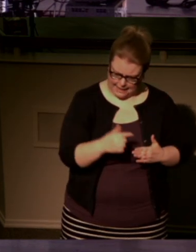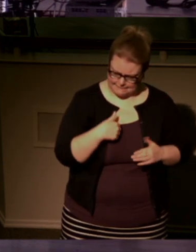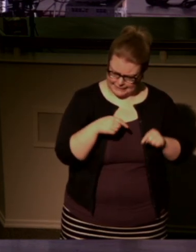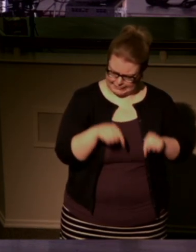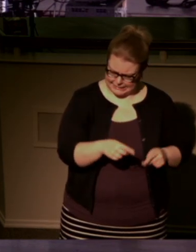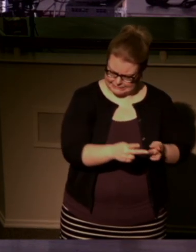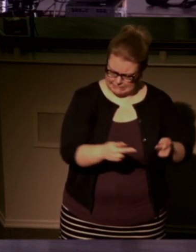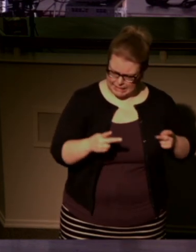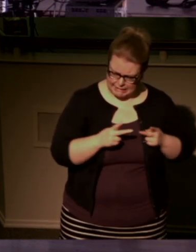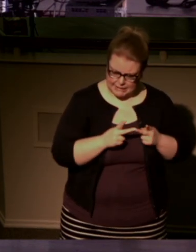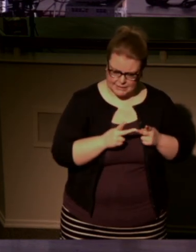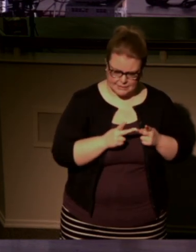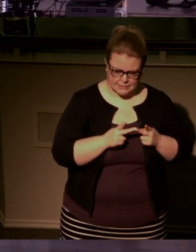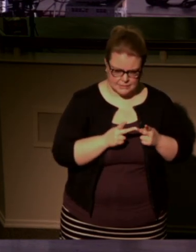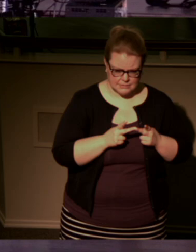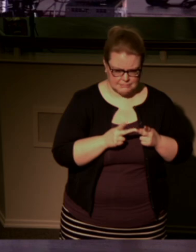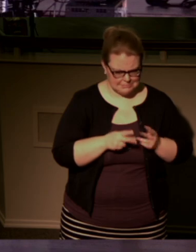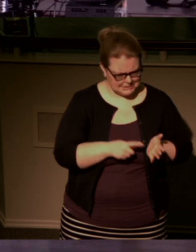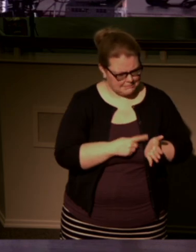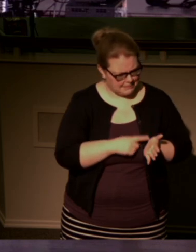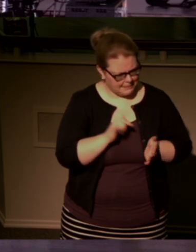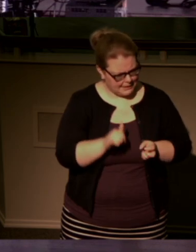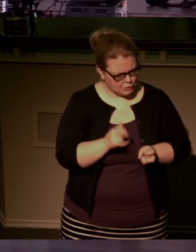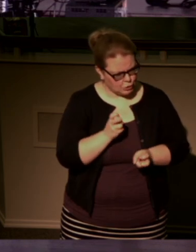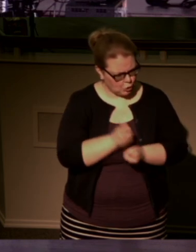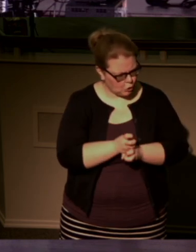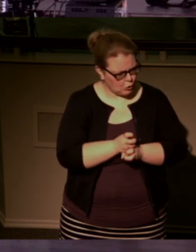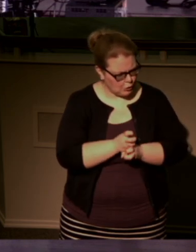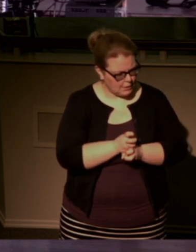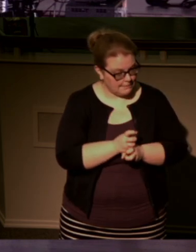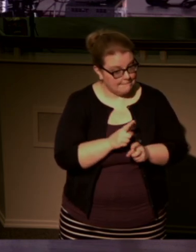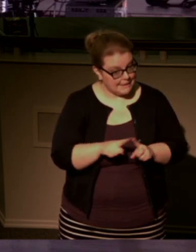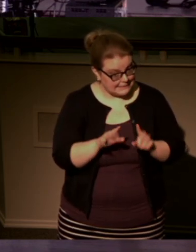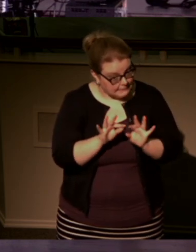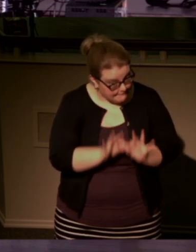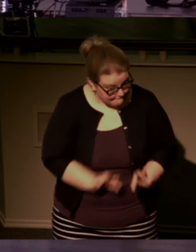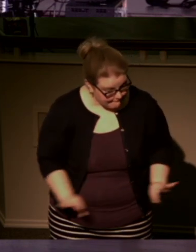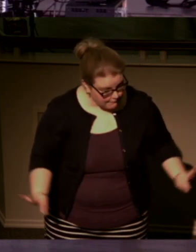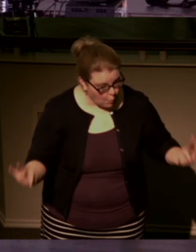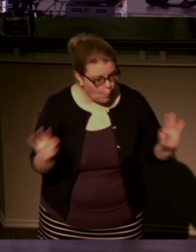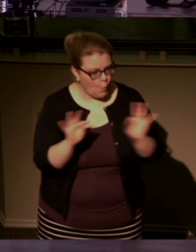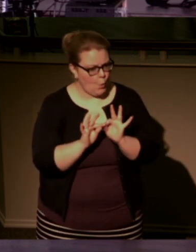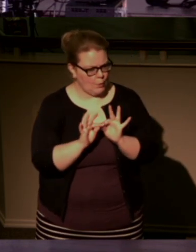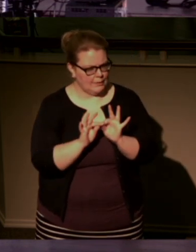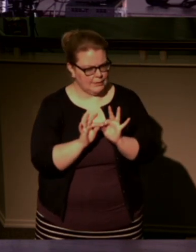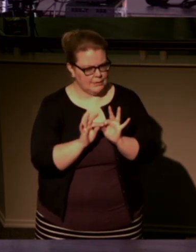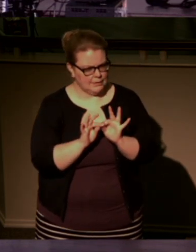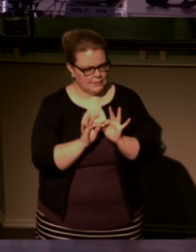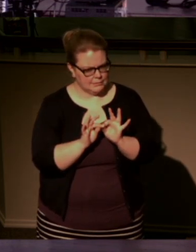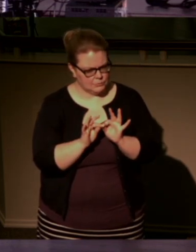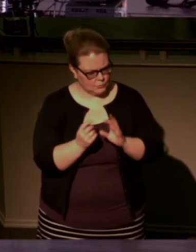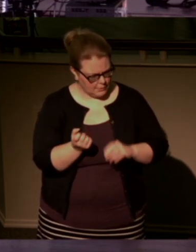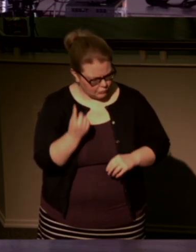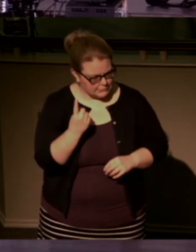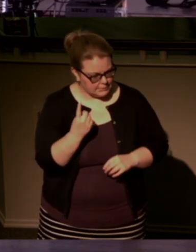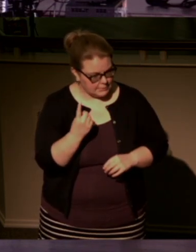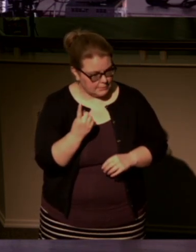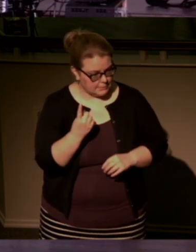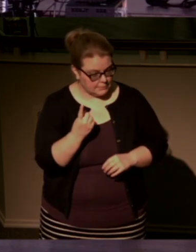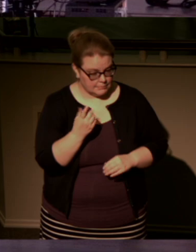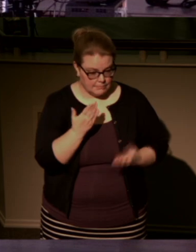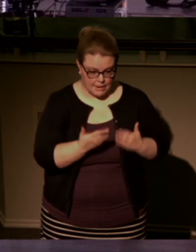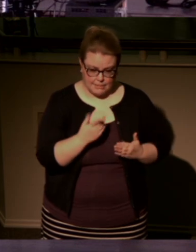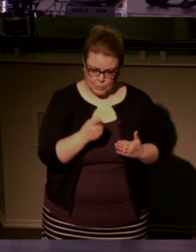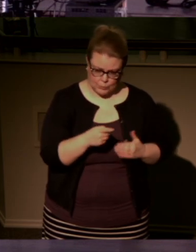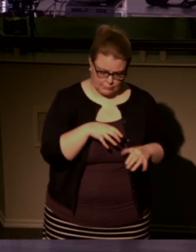That is a very important distinction to make. You might have been broken and